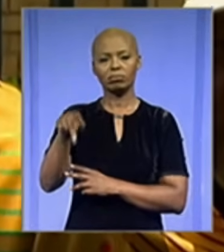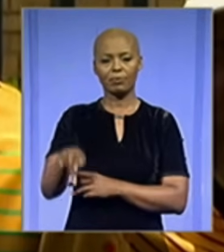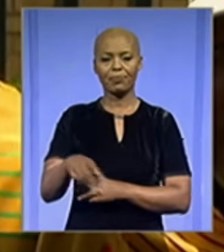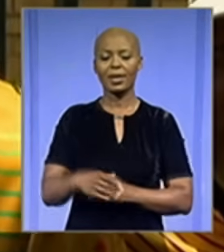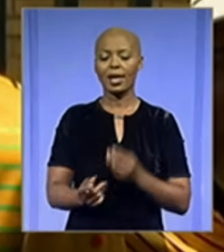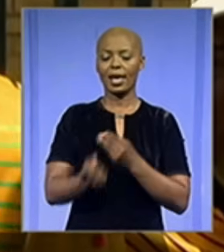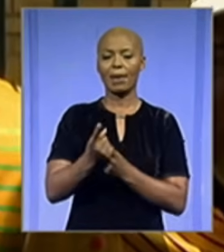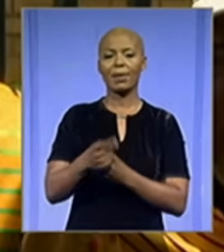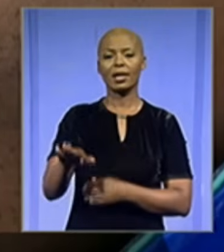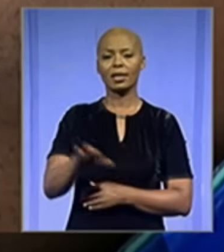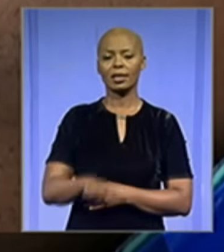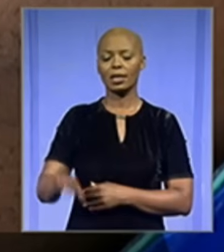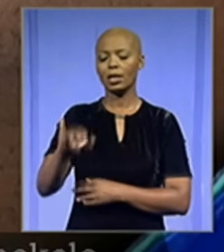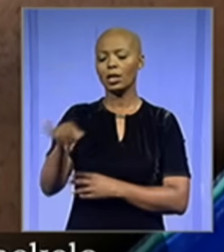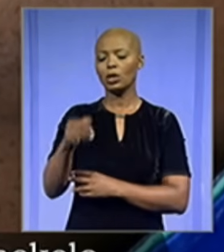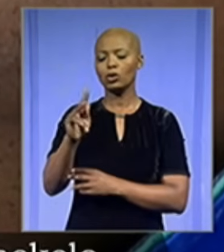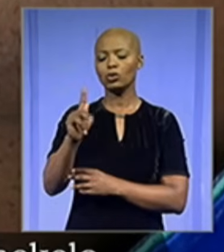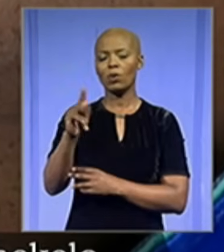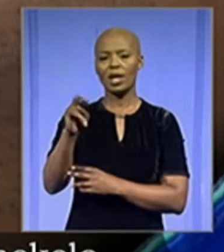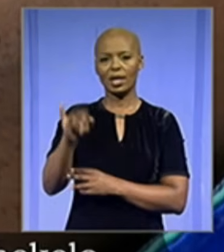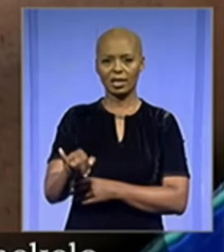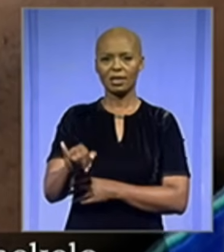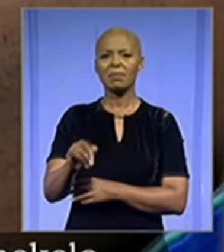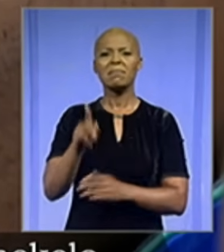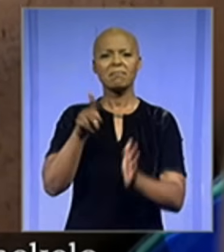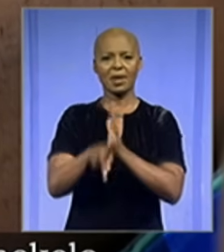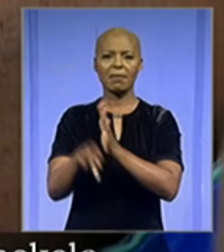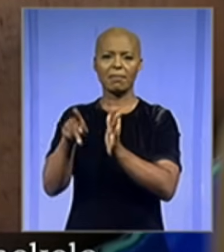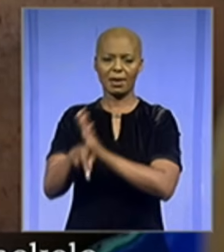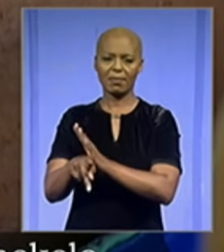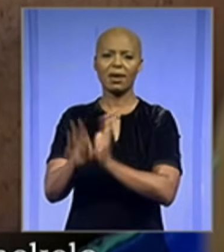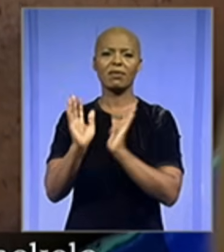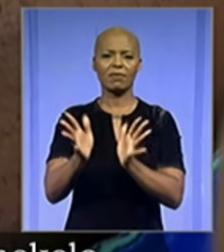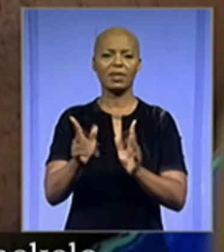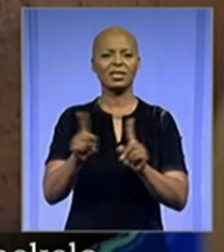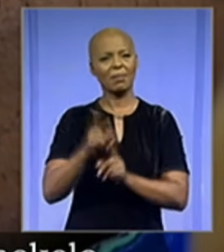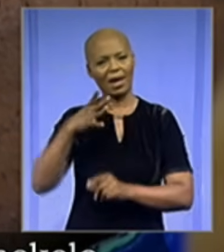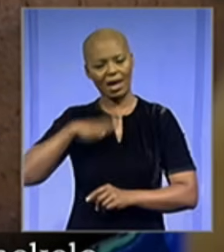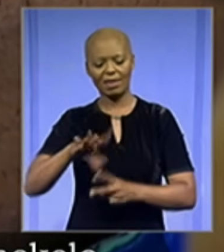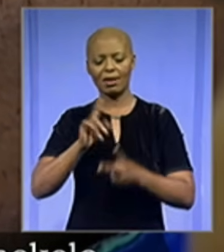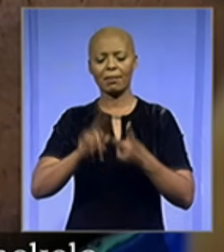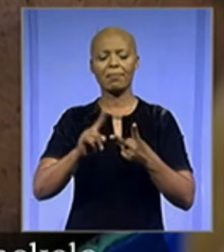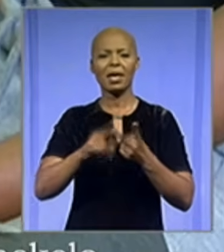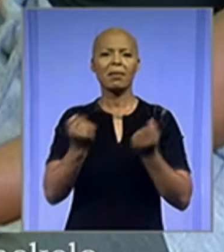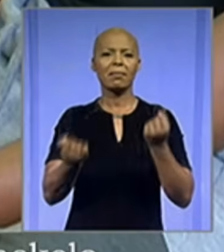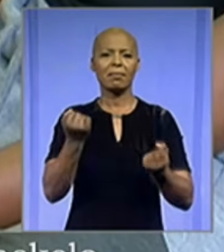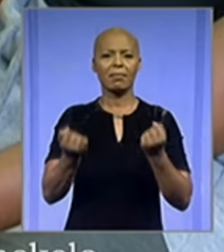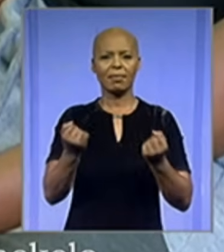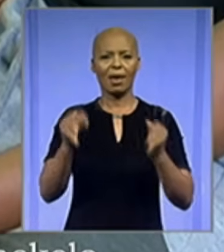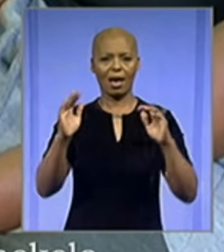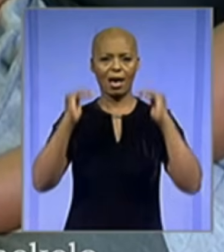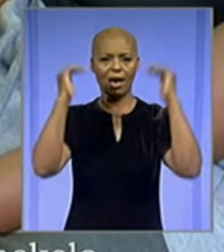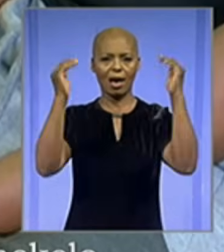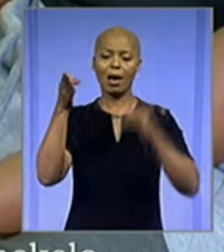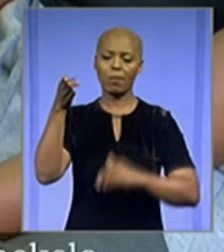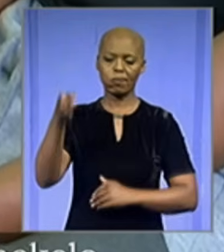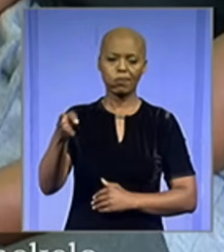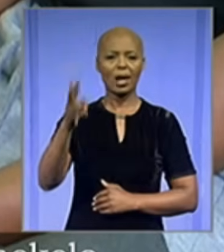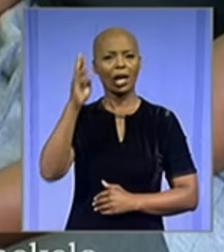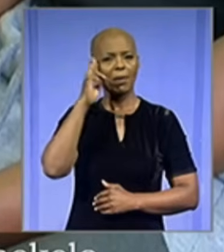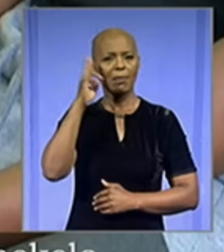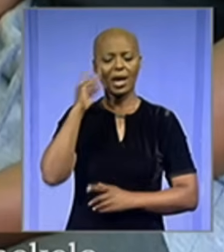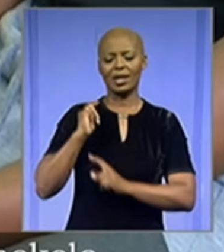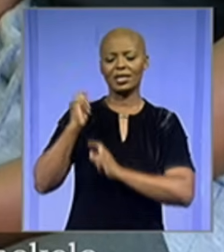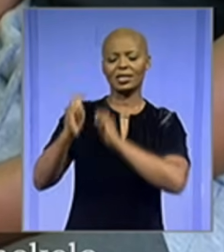in Jekolene. And also there is another case in High Court whereby you can remember that a traditional